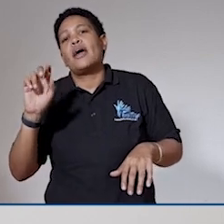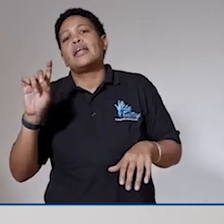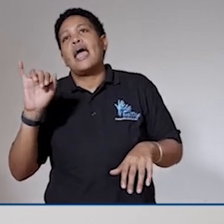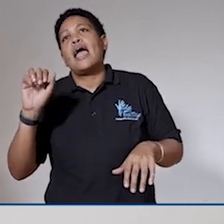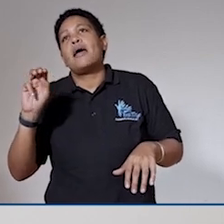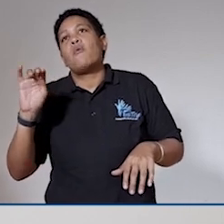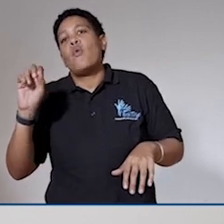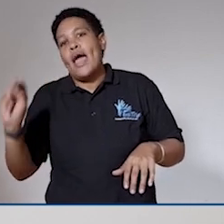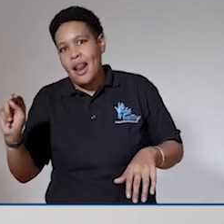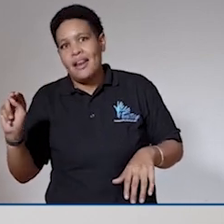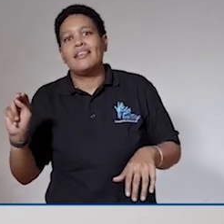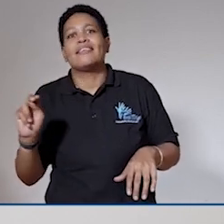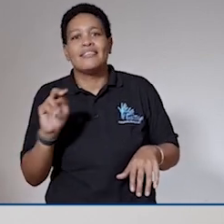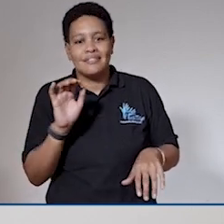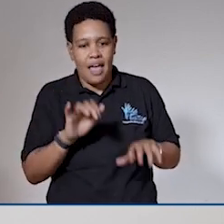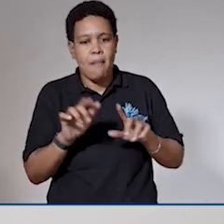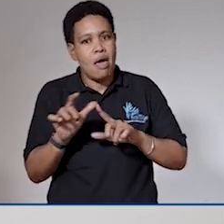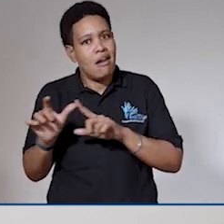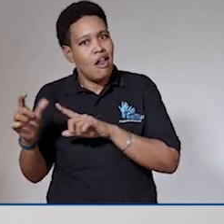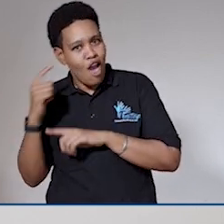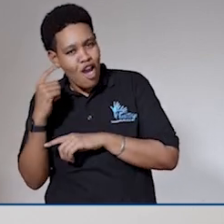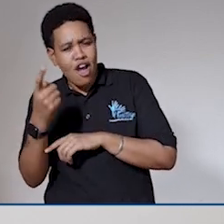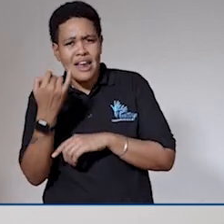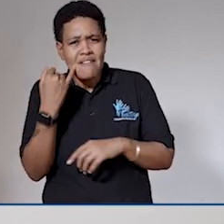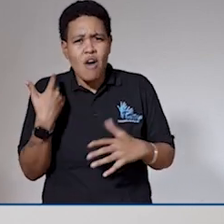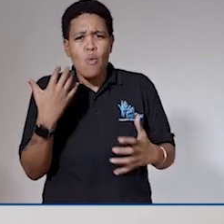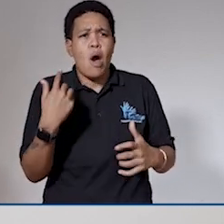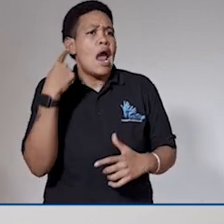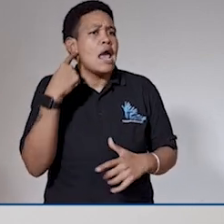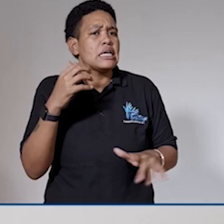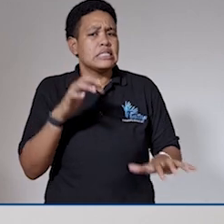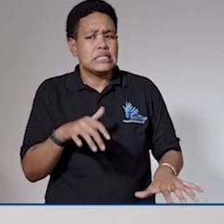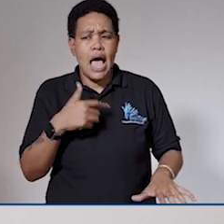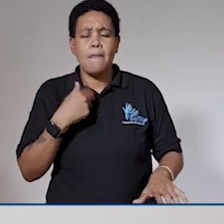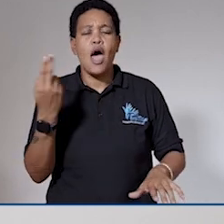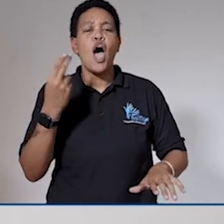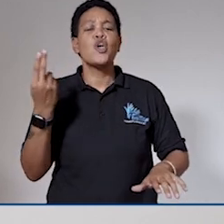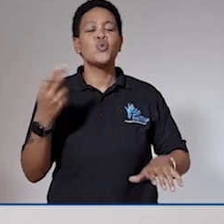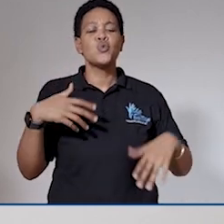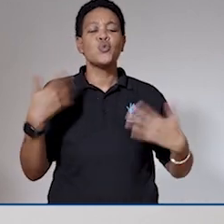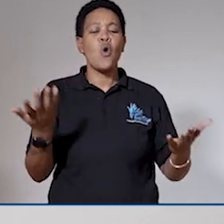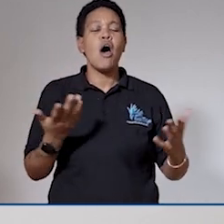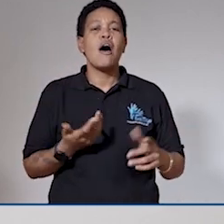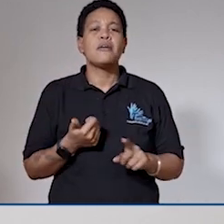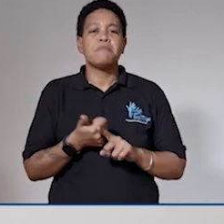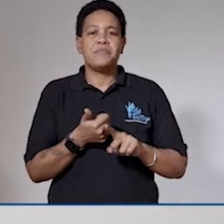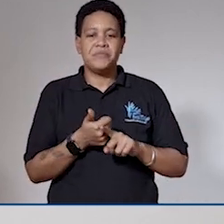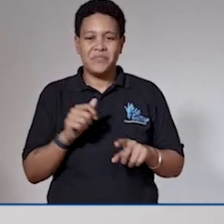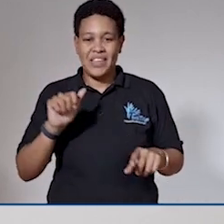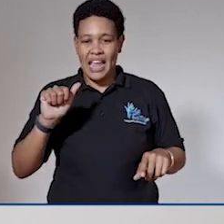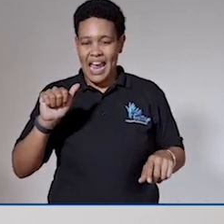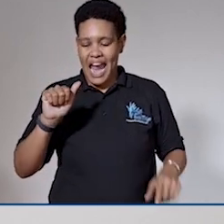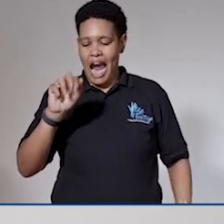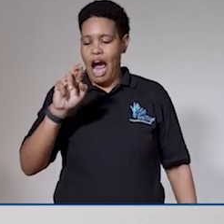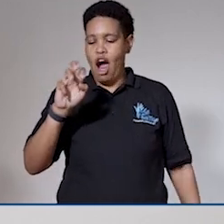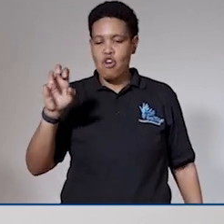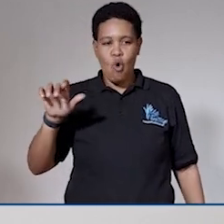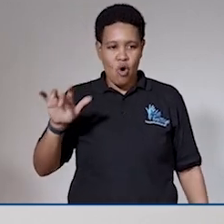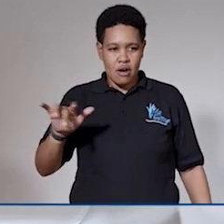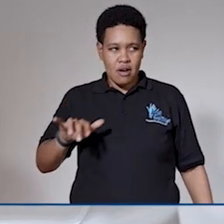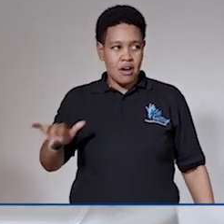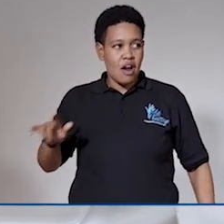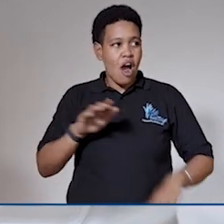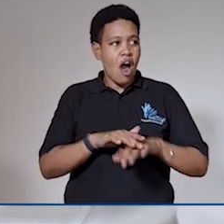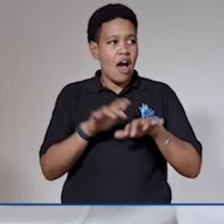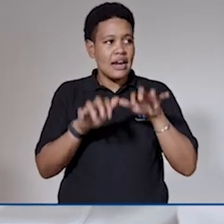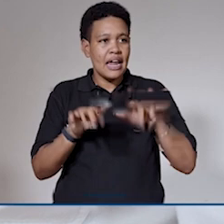Right? And if I want to hear what I type, I use the arrow keys on the keyboard and it will tell